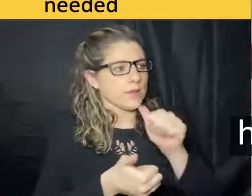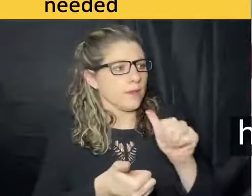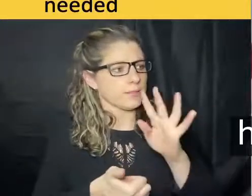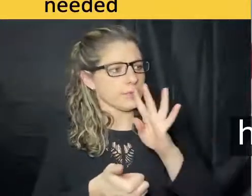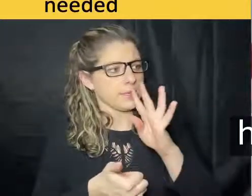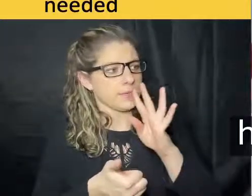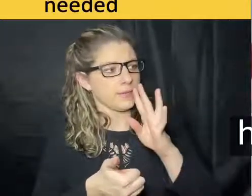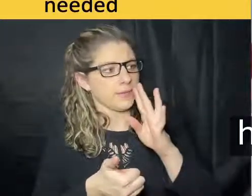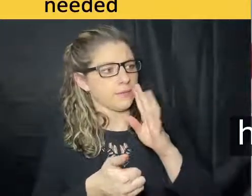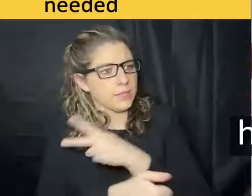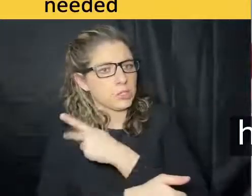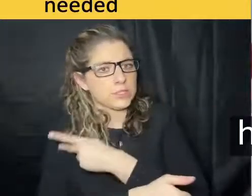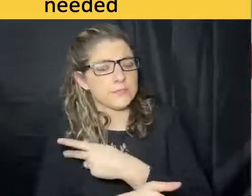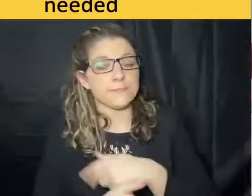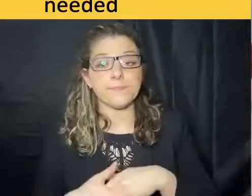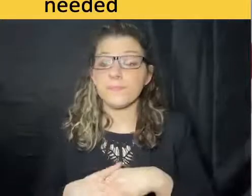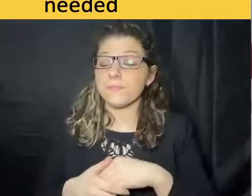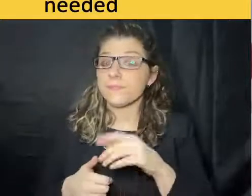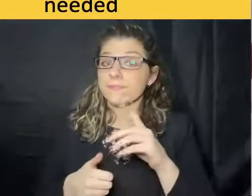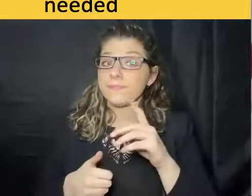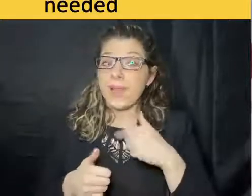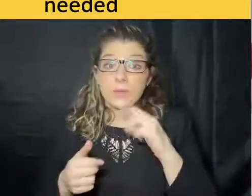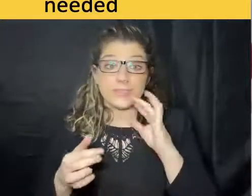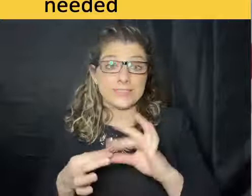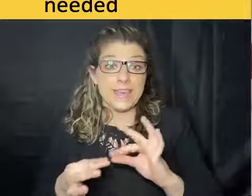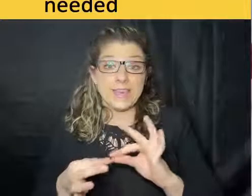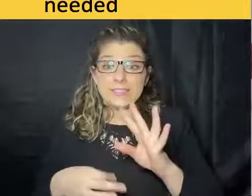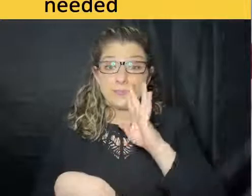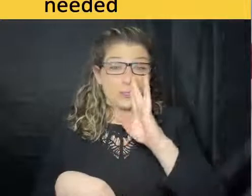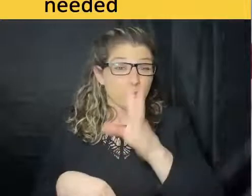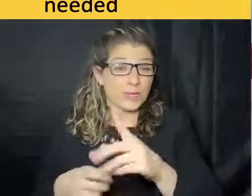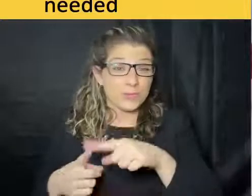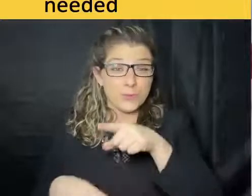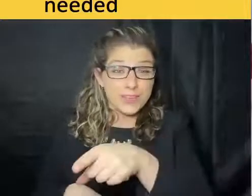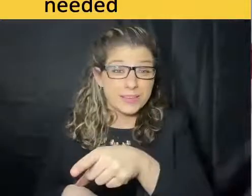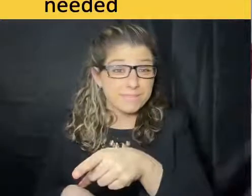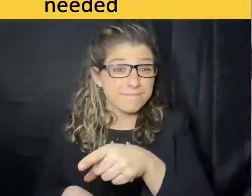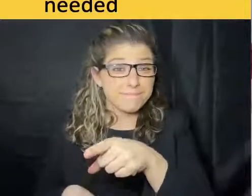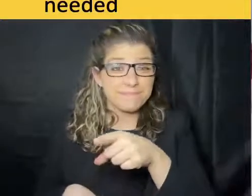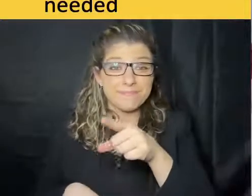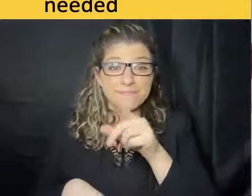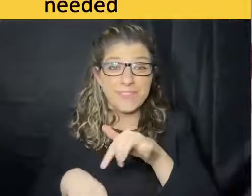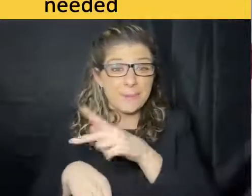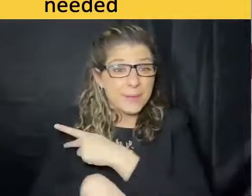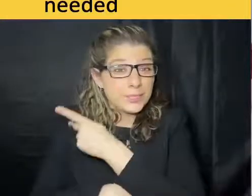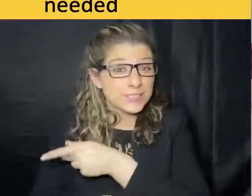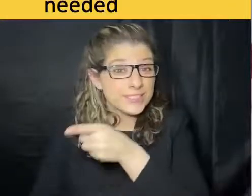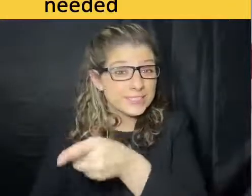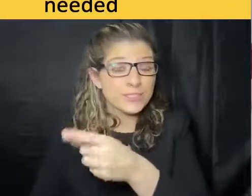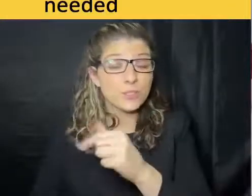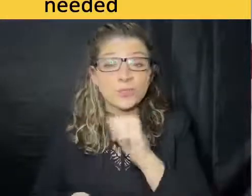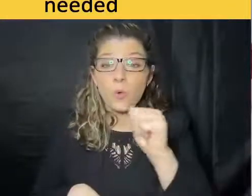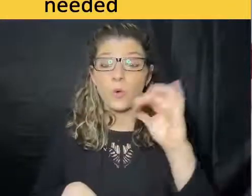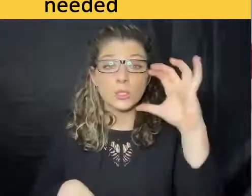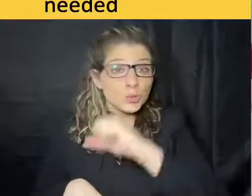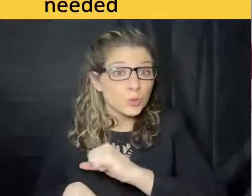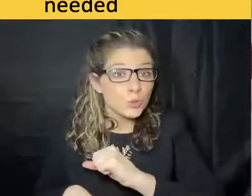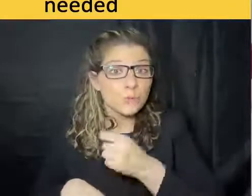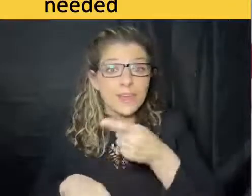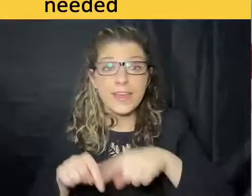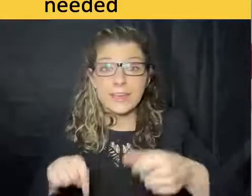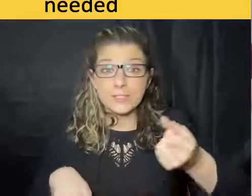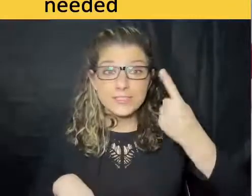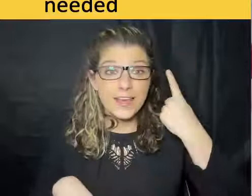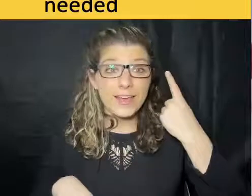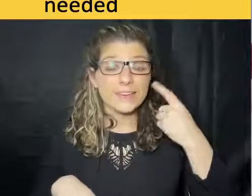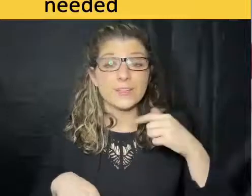with non-speaking patients? I think the first thing I would say is to speak directly to that non-speaking patient. Don't assume